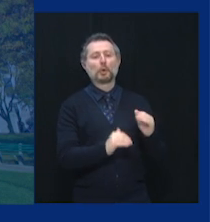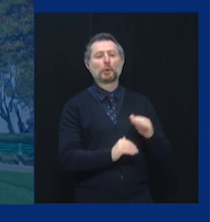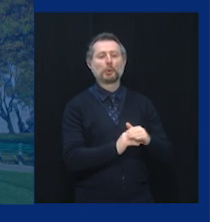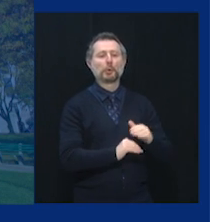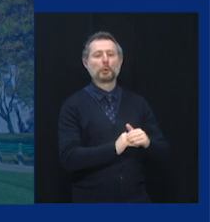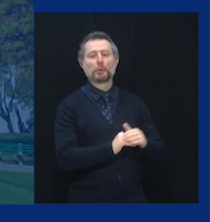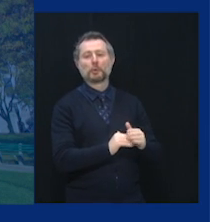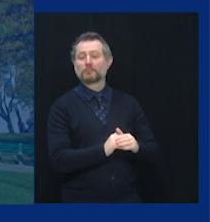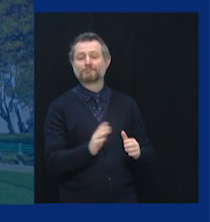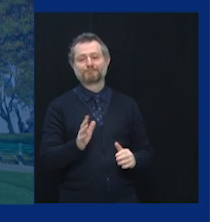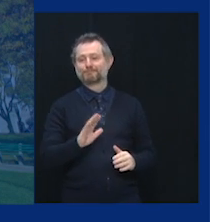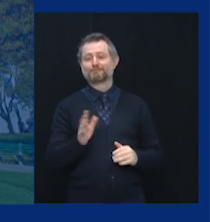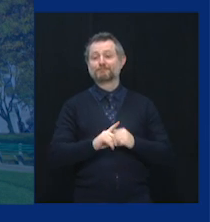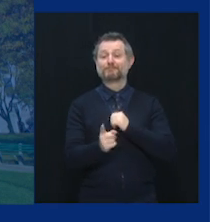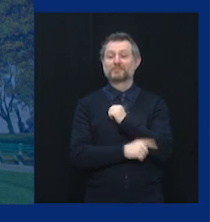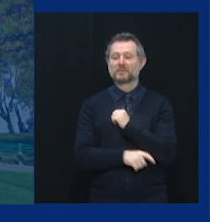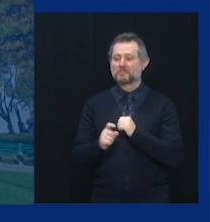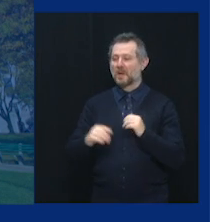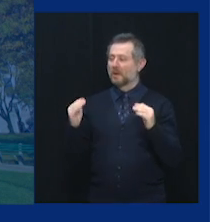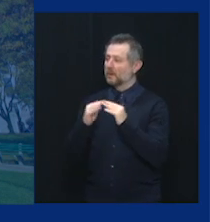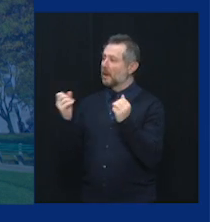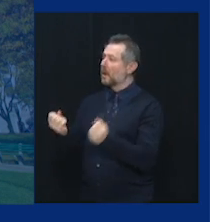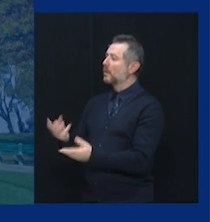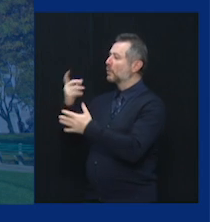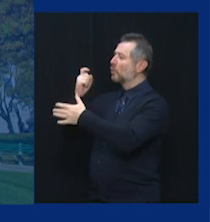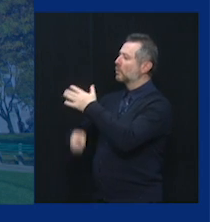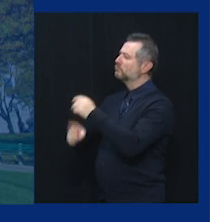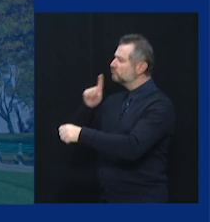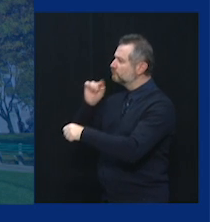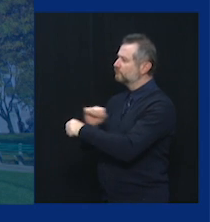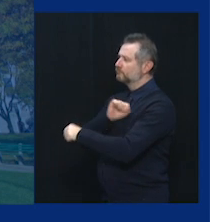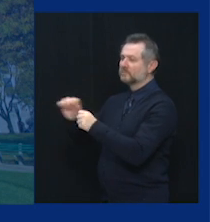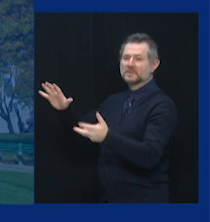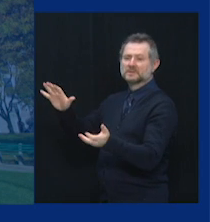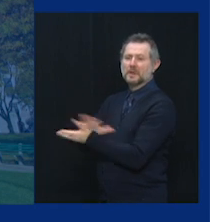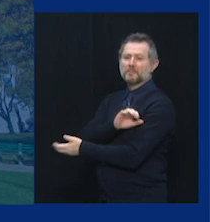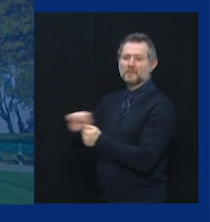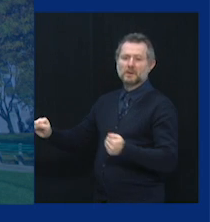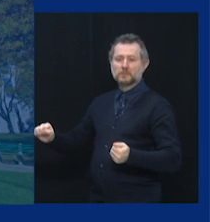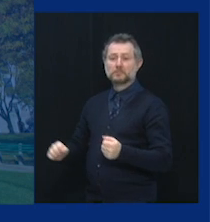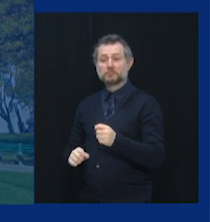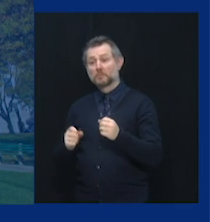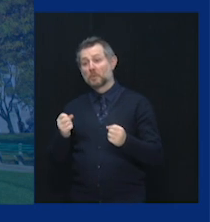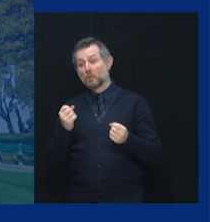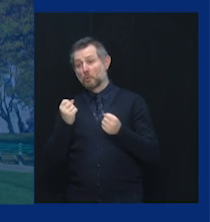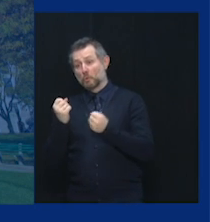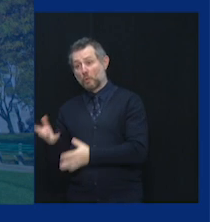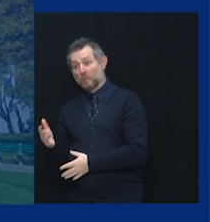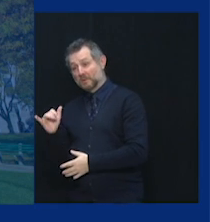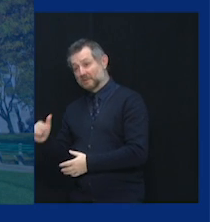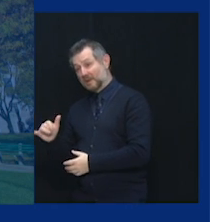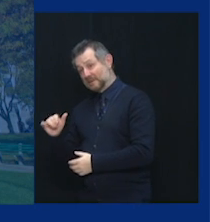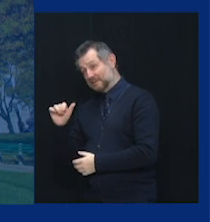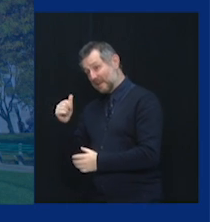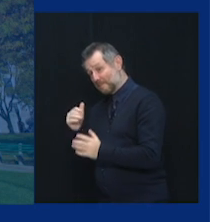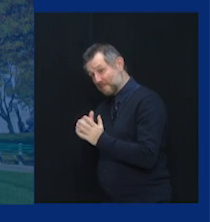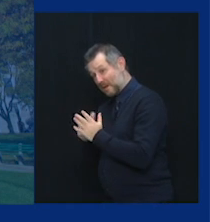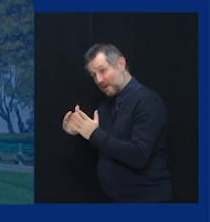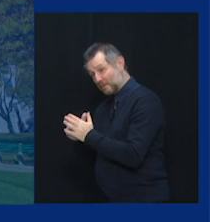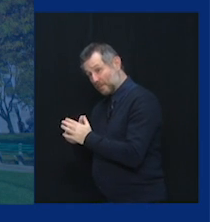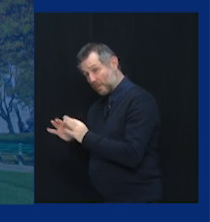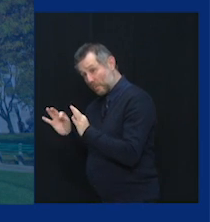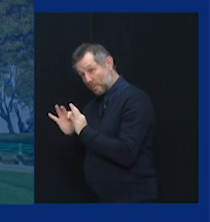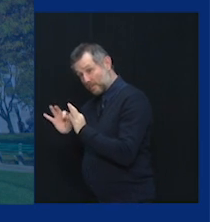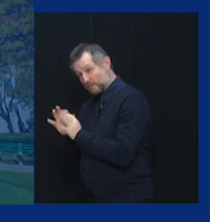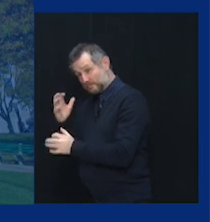is equivalent to the damage. If you create $10 million worth of damage, the penalty should be $10 million. Also,